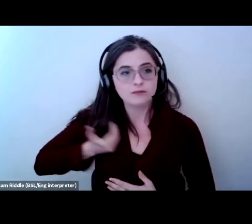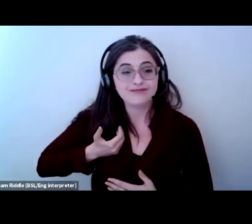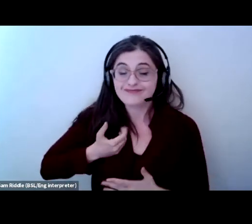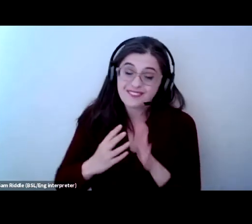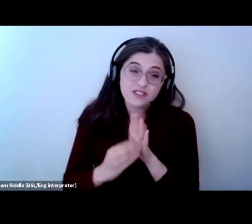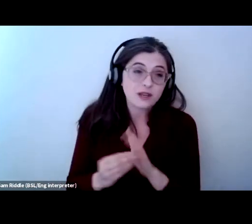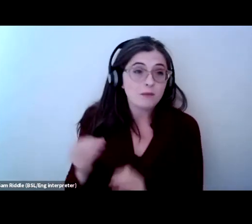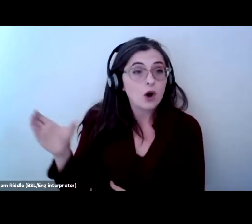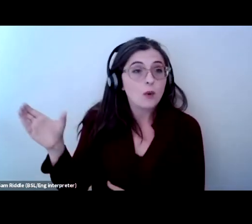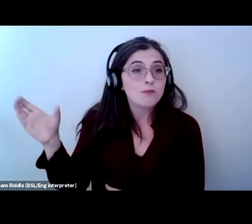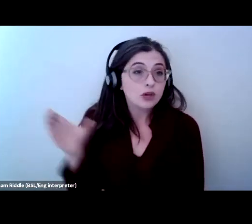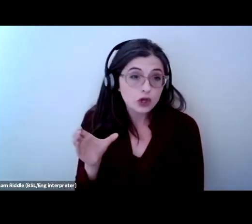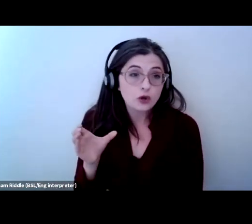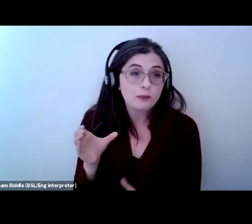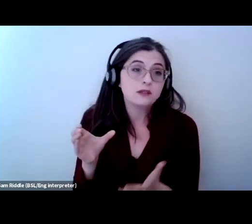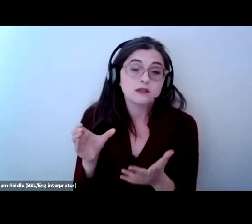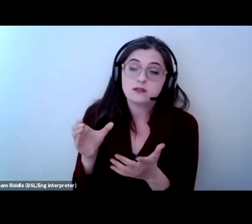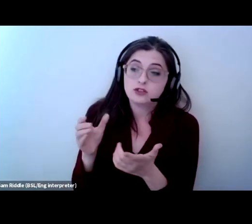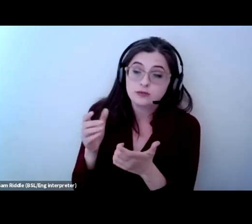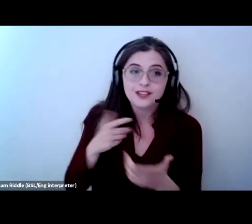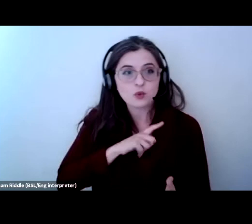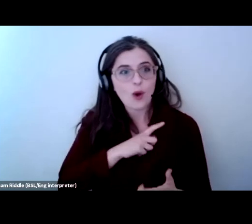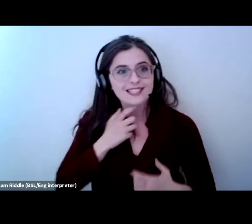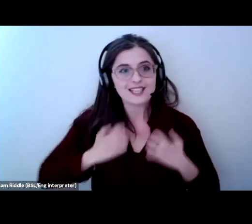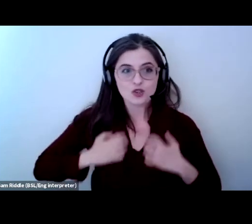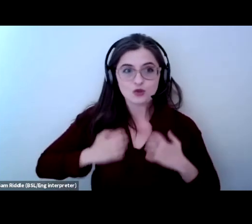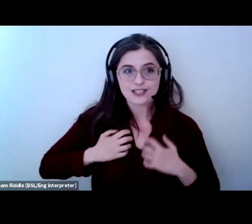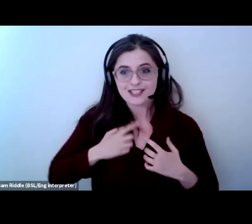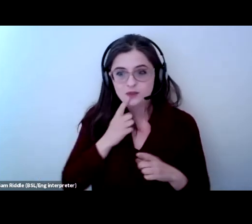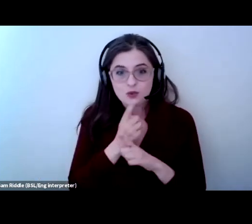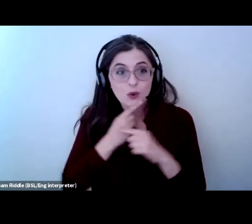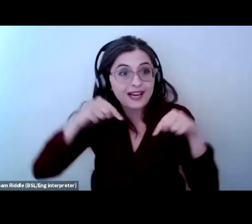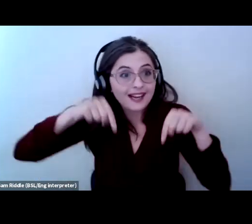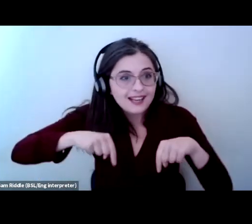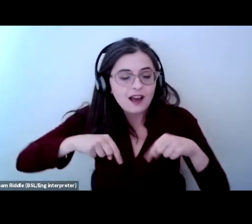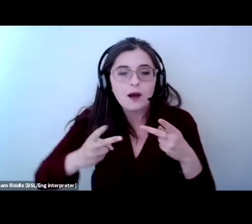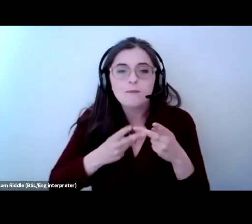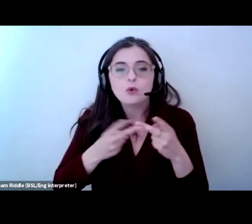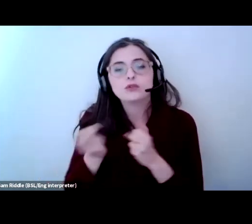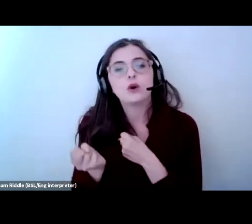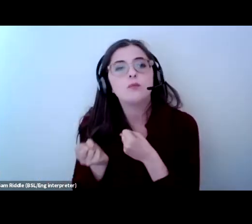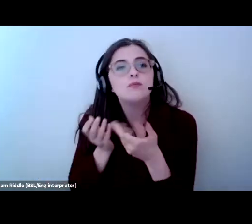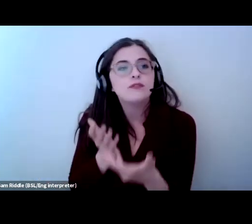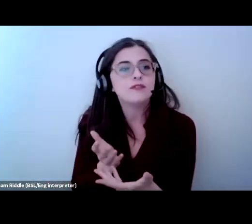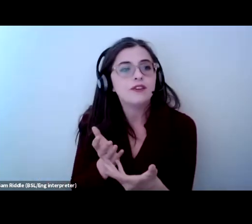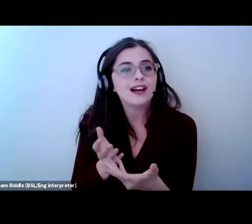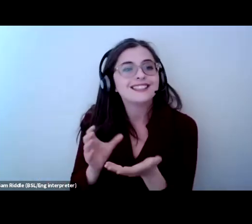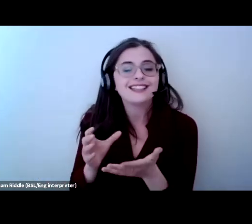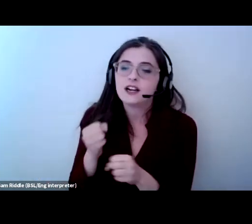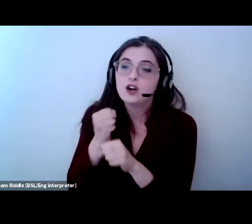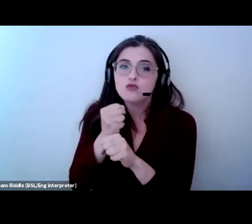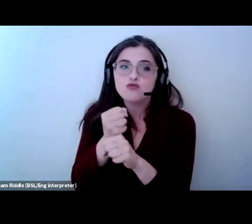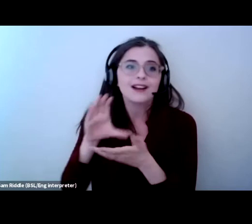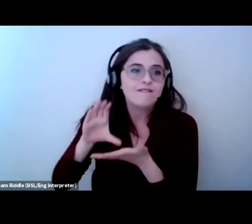procurement, so that's, you know, really interesting to be talking here as part of this event, but also providing grant